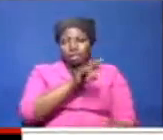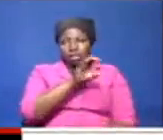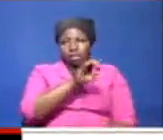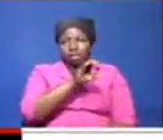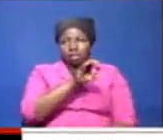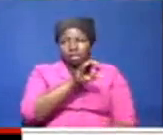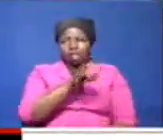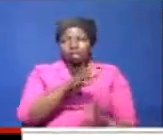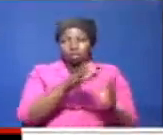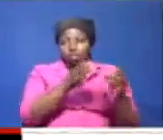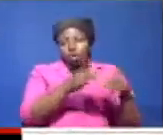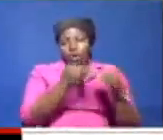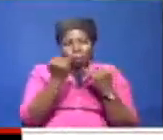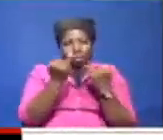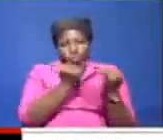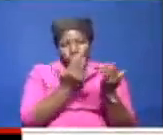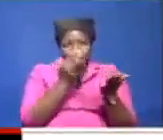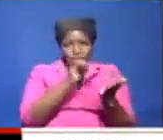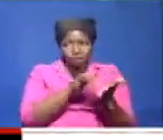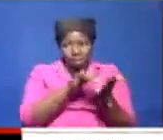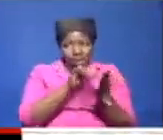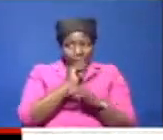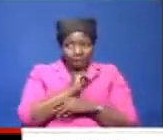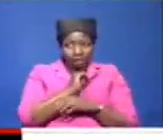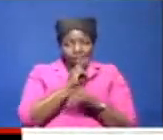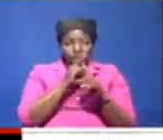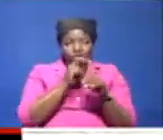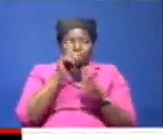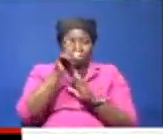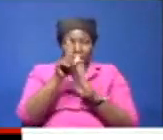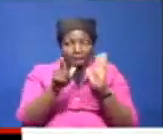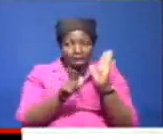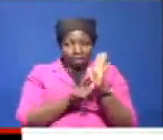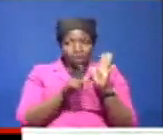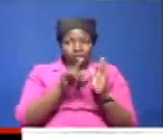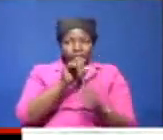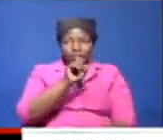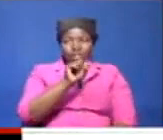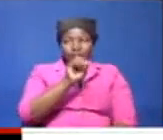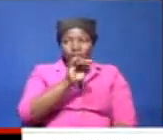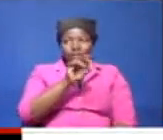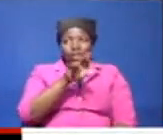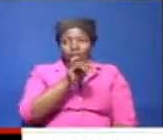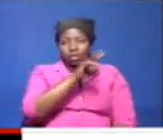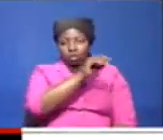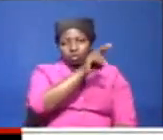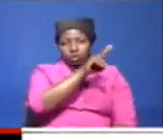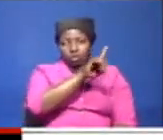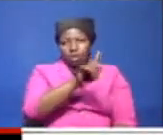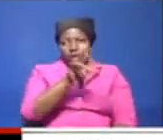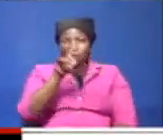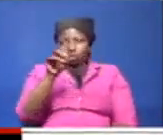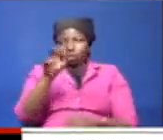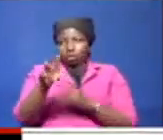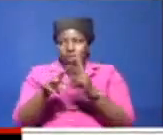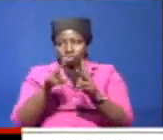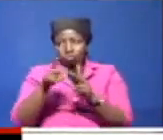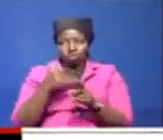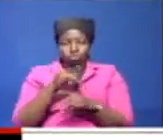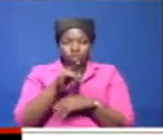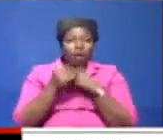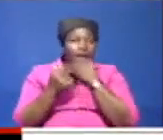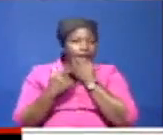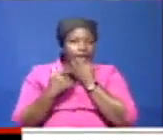eventually. From the lessons of the Safari 2021, Safari 2022, what have you seen in the rallying